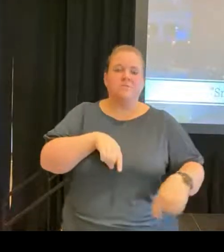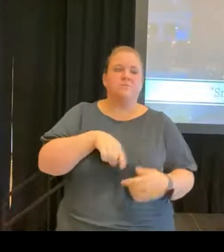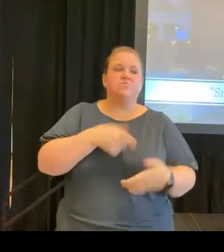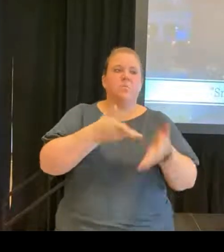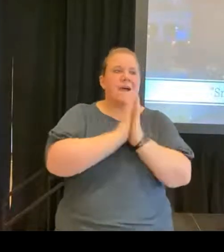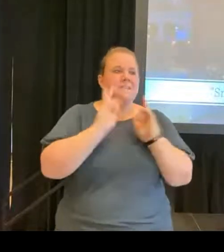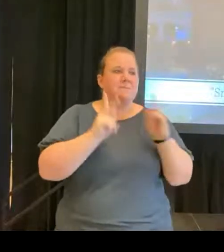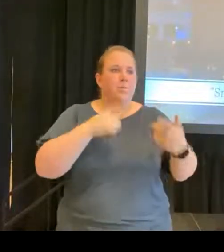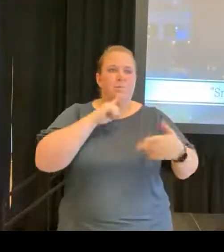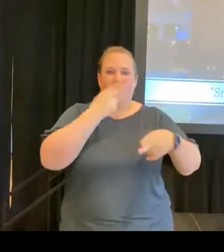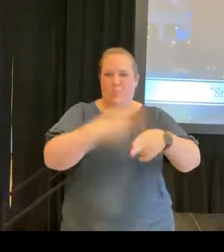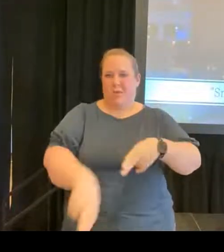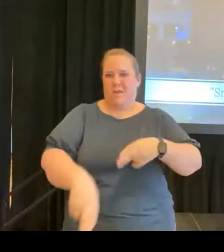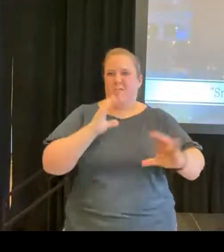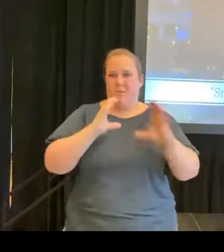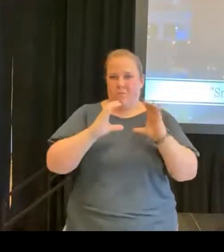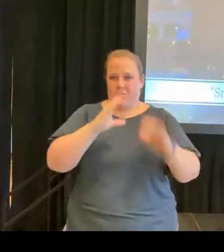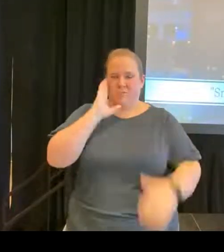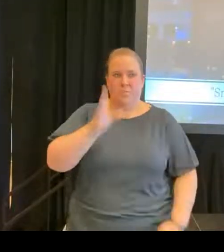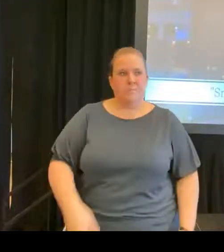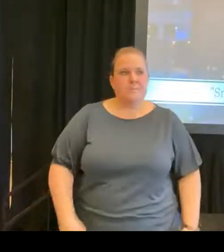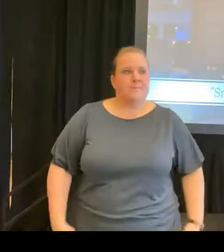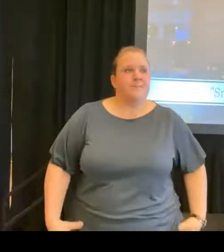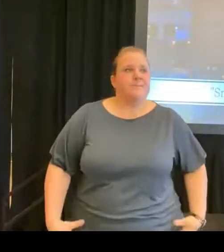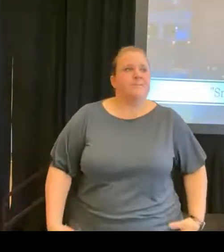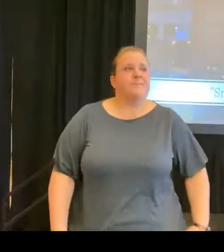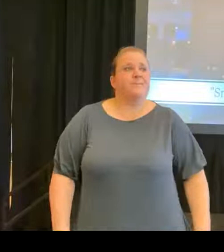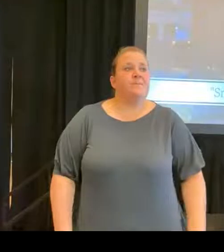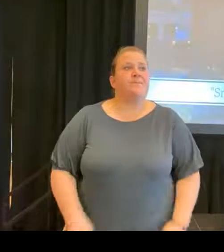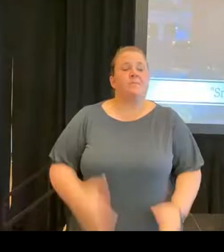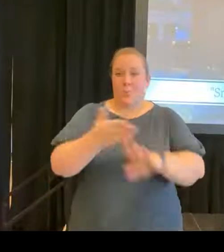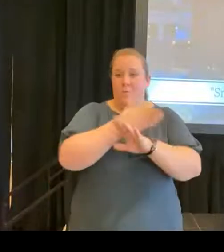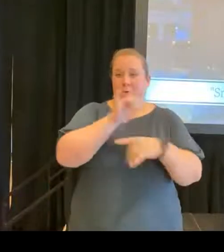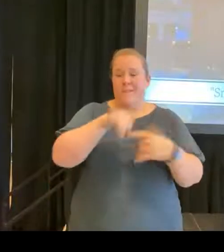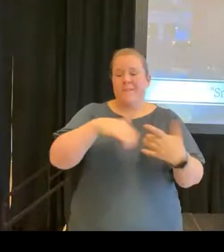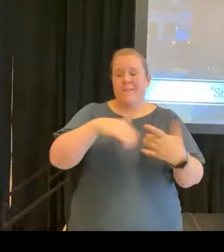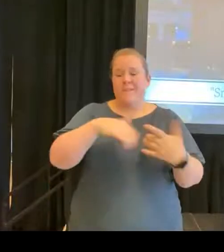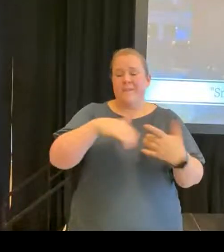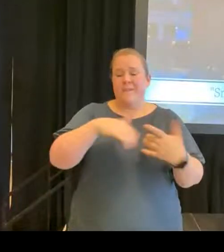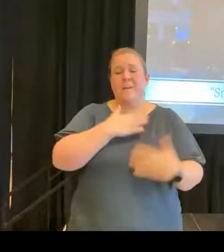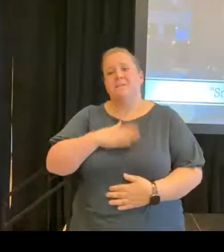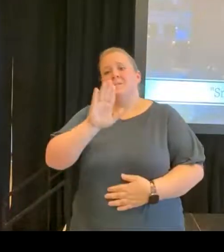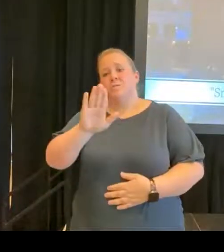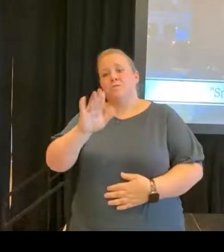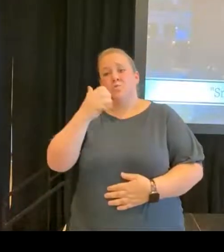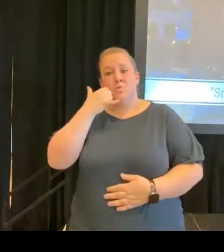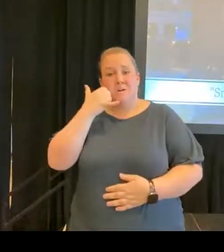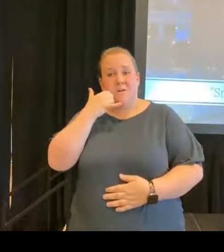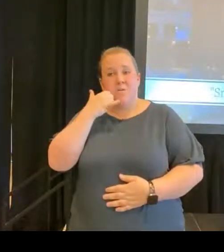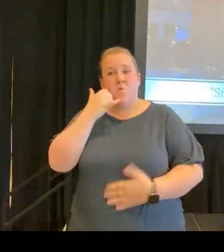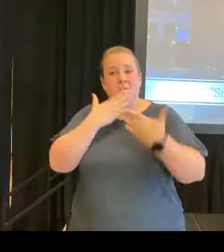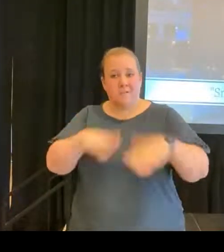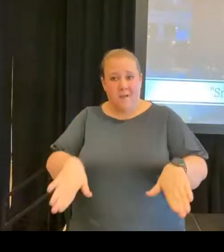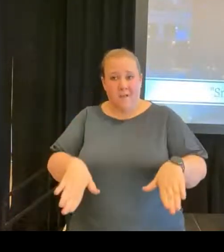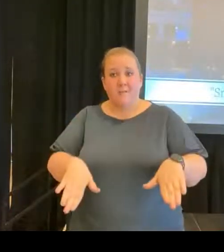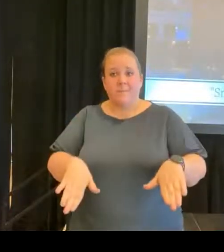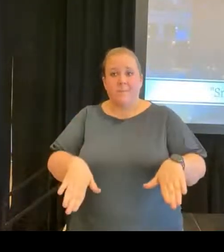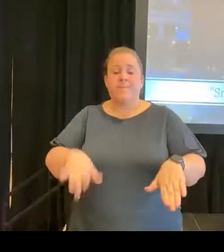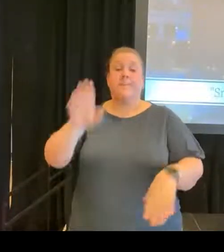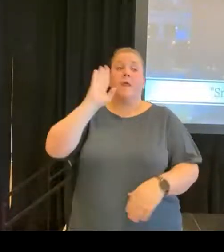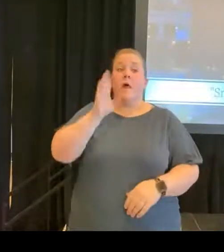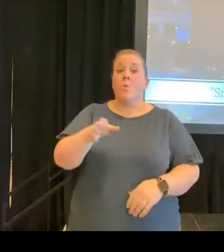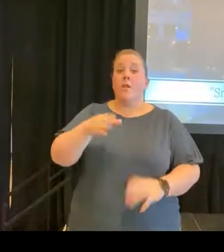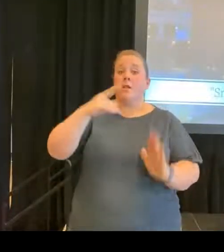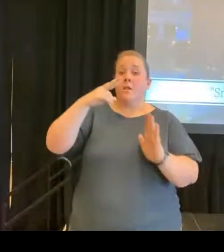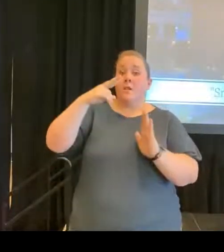to have very brief conversations. In the interim, please make sure your cell phones are silence. And I'm going